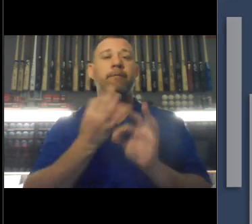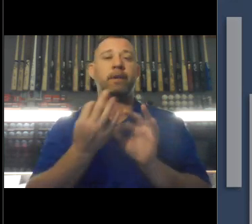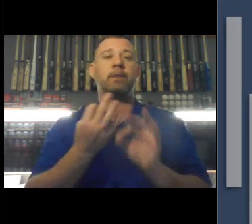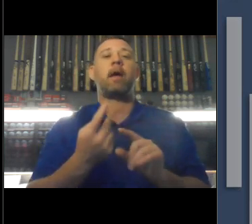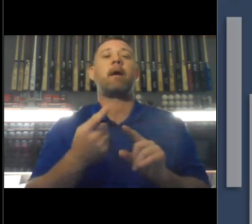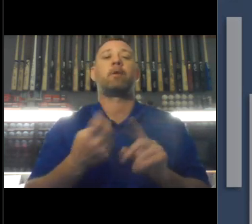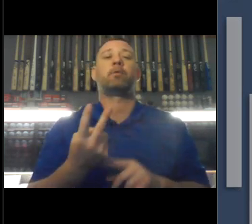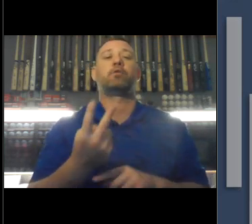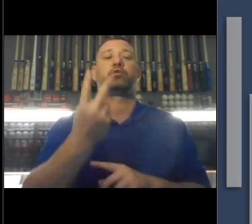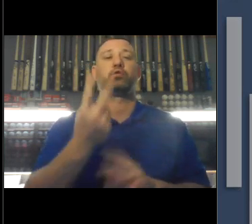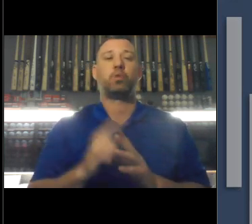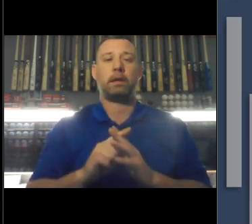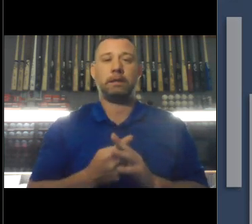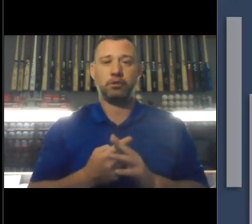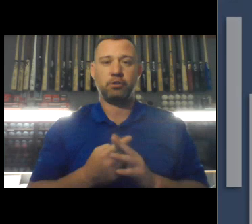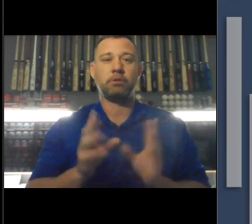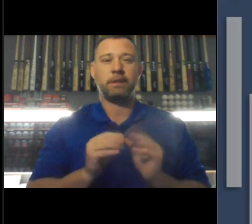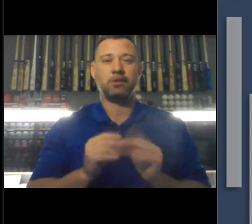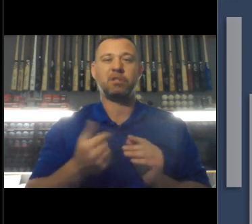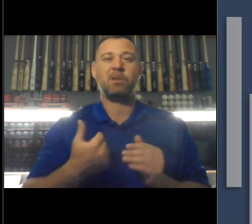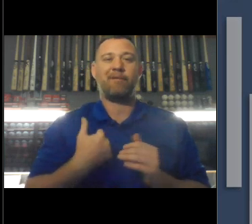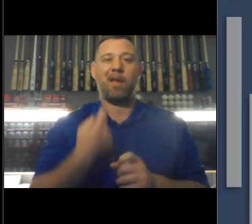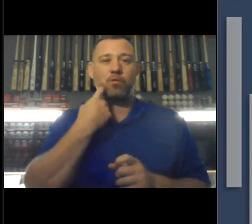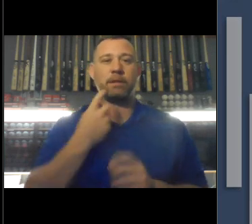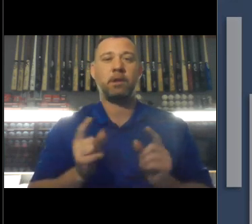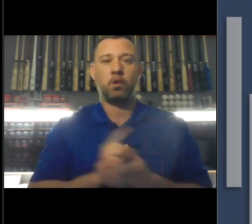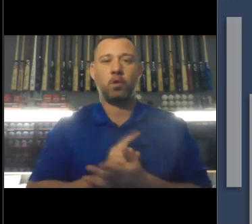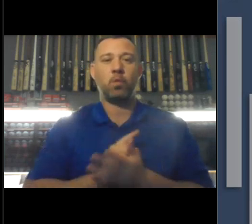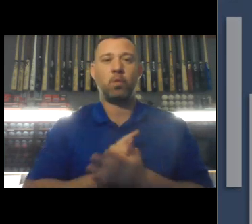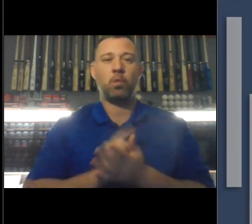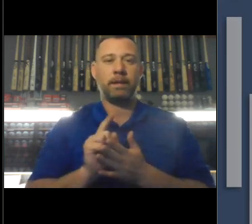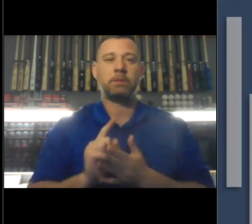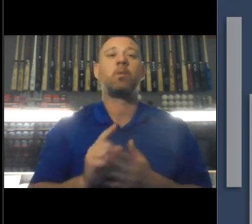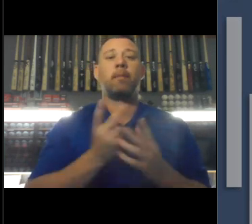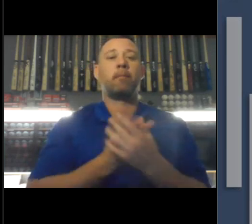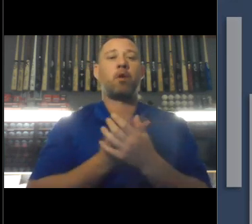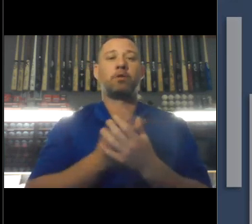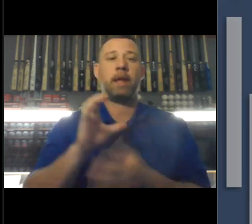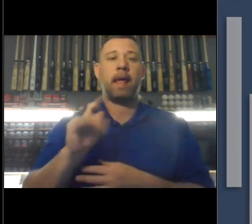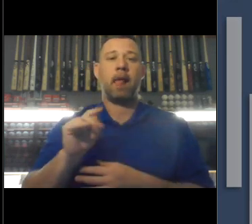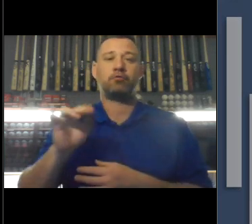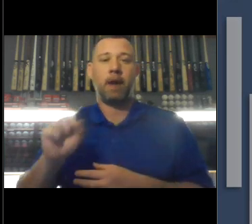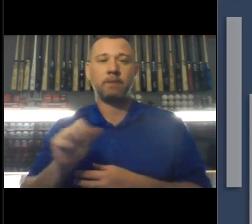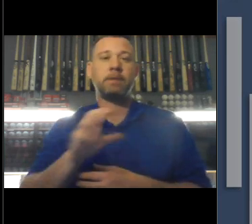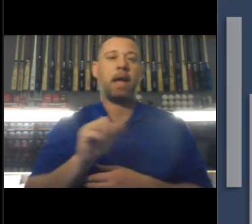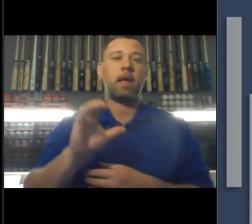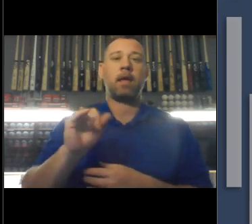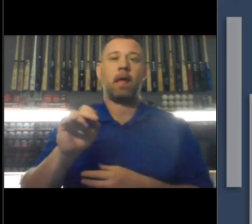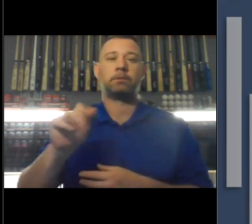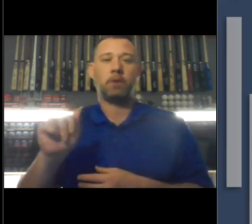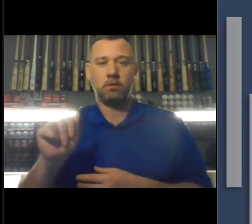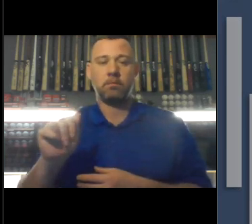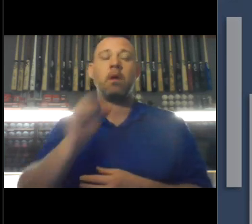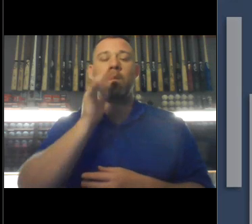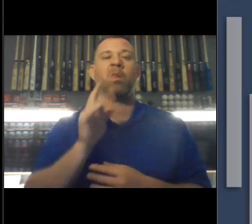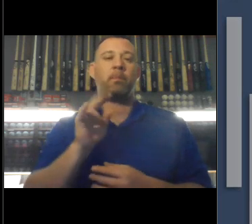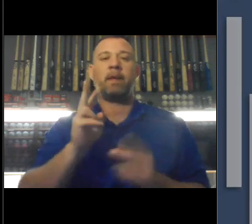initial sessions that we've held in recent weeks in partnership with Caltrans and CalSTA. Our next listening session will be held virtually on June